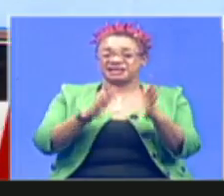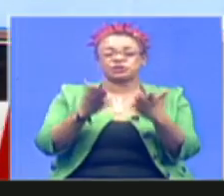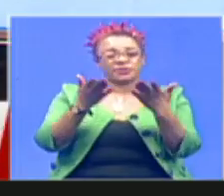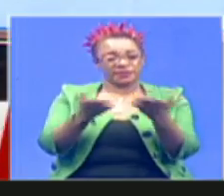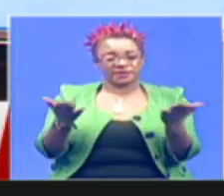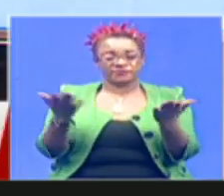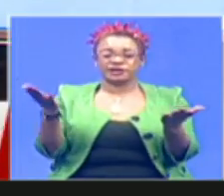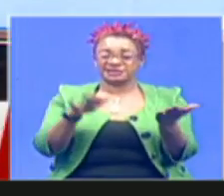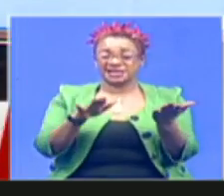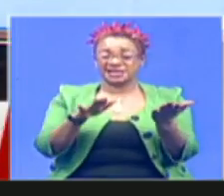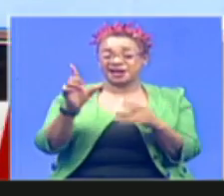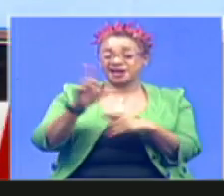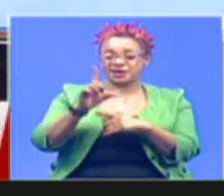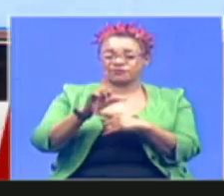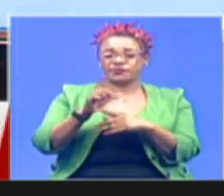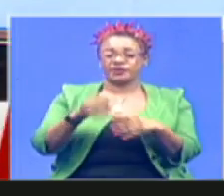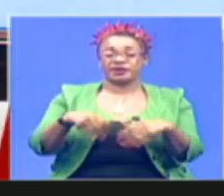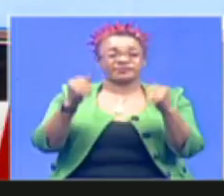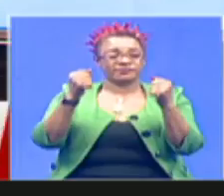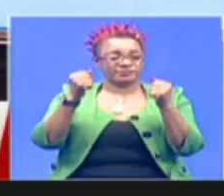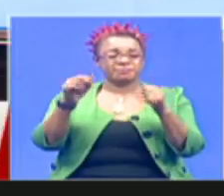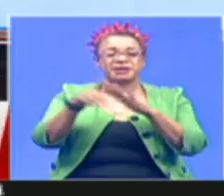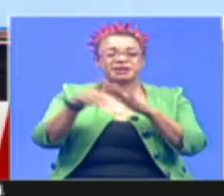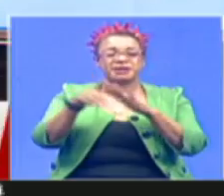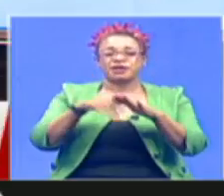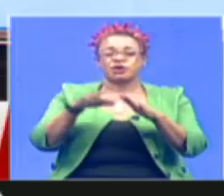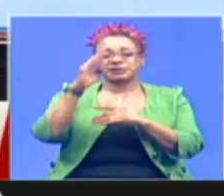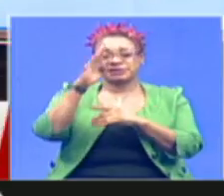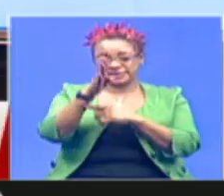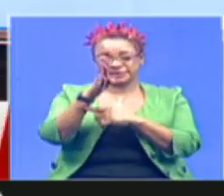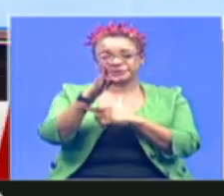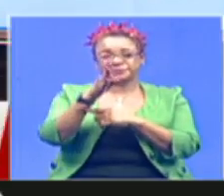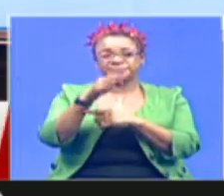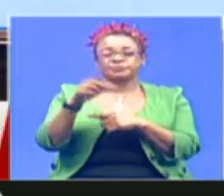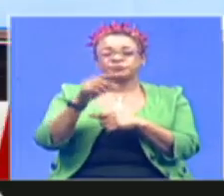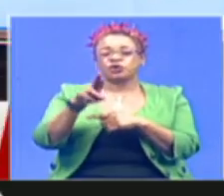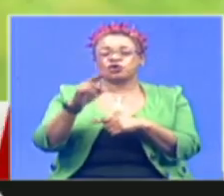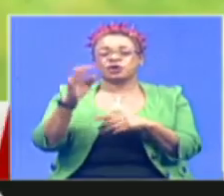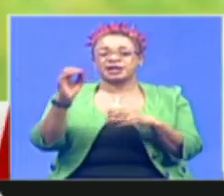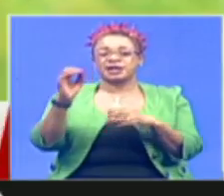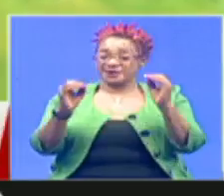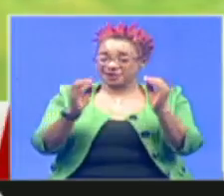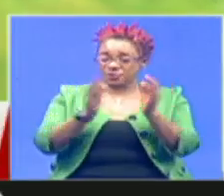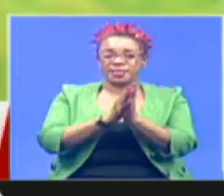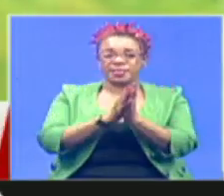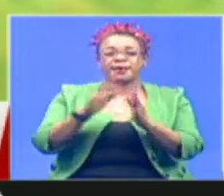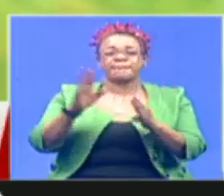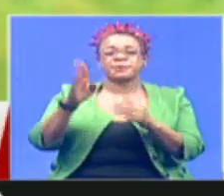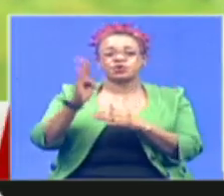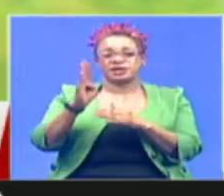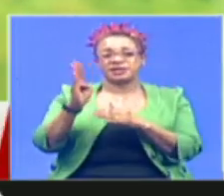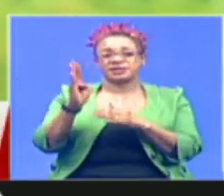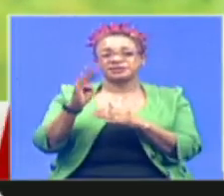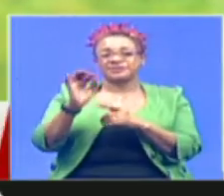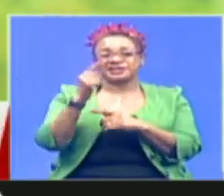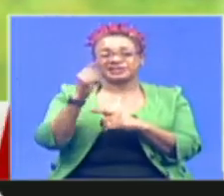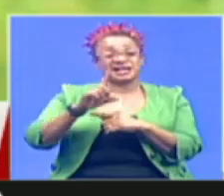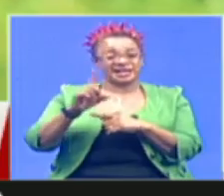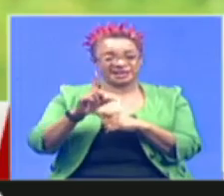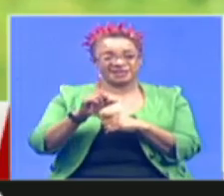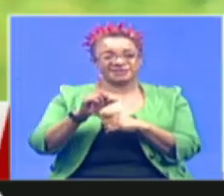return leg of the CAF Champions League preliminary round on Sunday. Gor drew 0-0 with Burundi champions Aigle Noir in the first leg